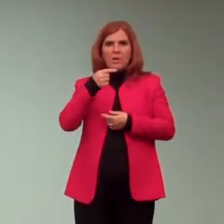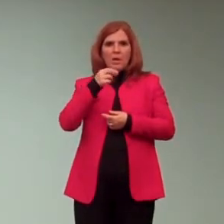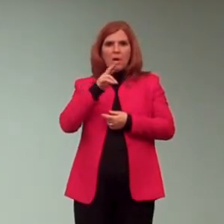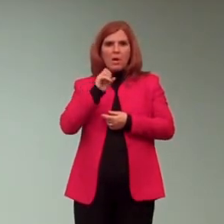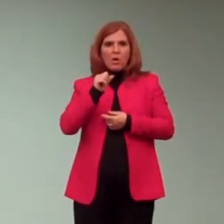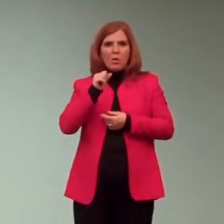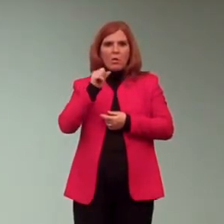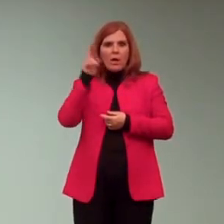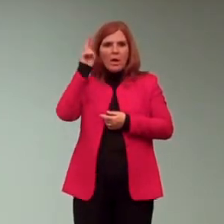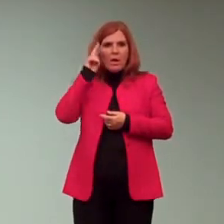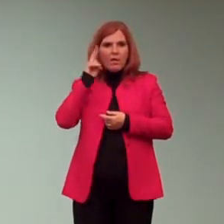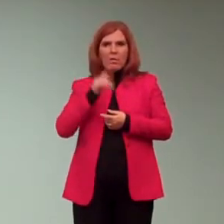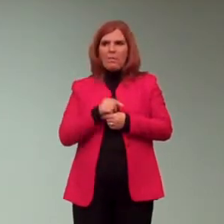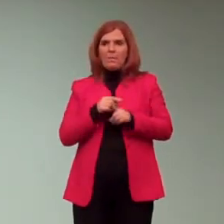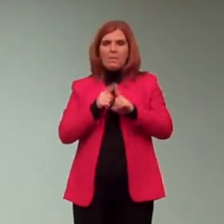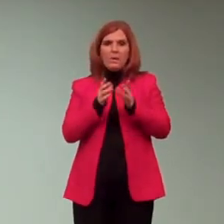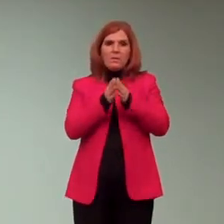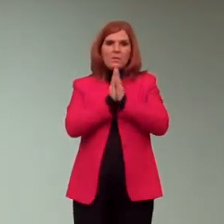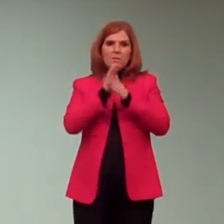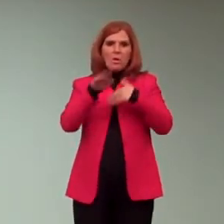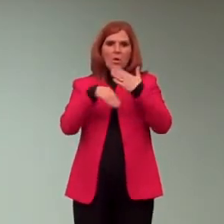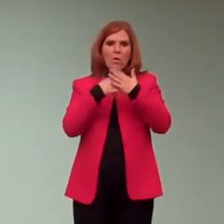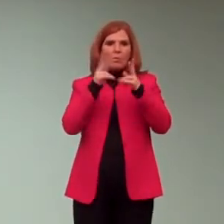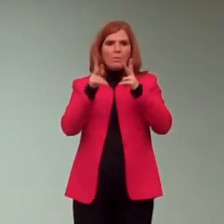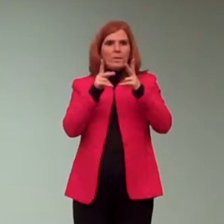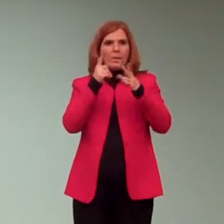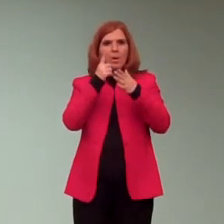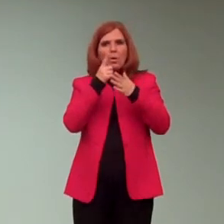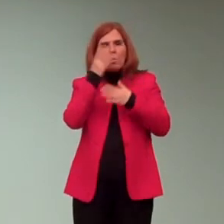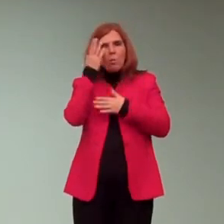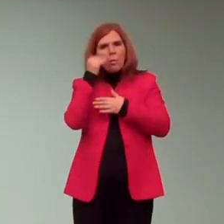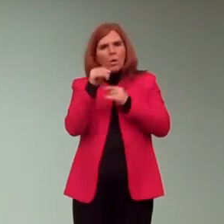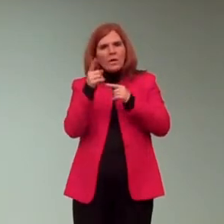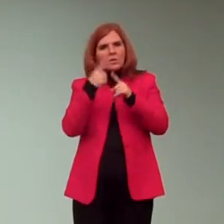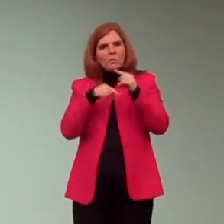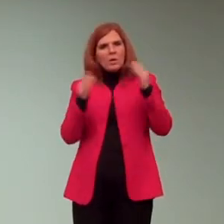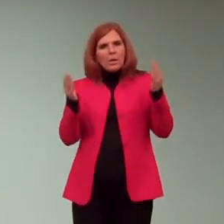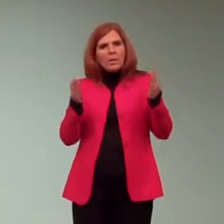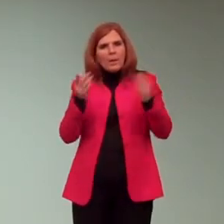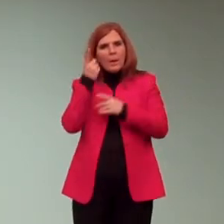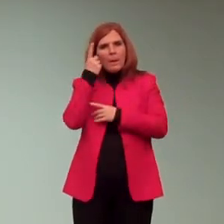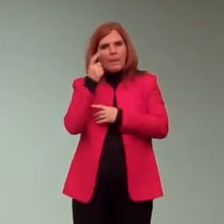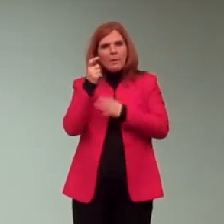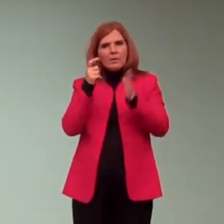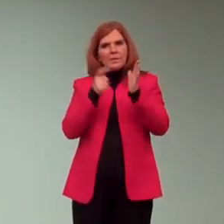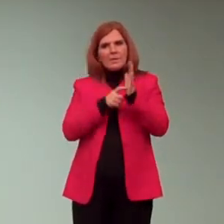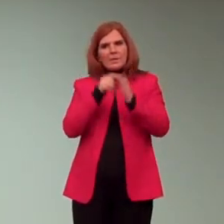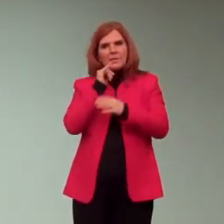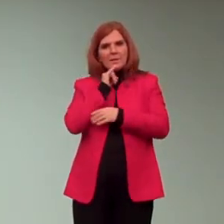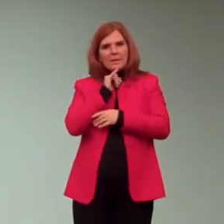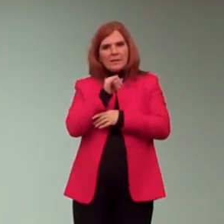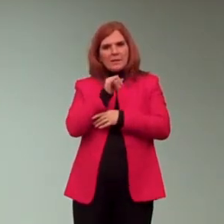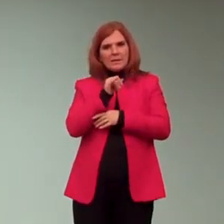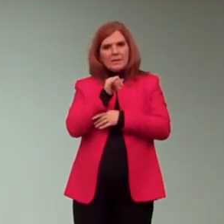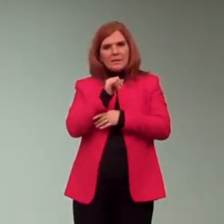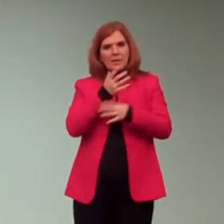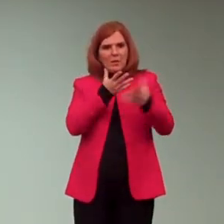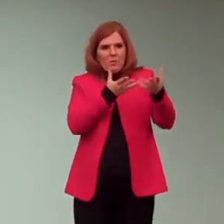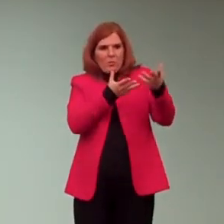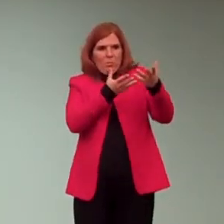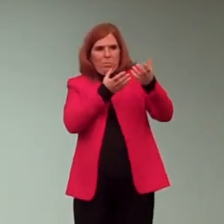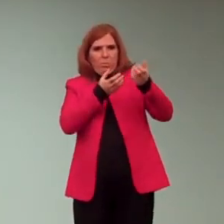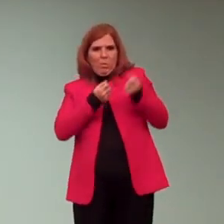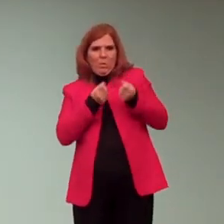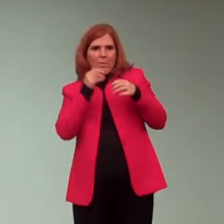West Virginia. But if you ask all of those people, why did you come here? Because it was drawing